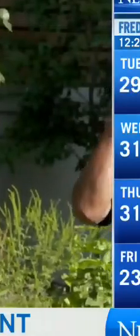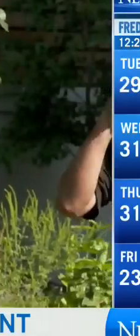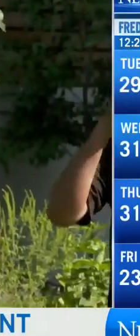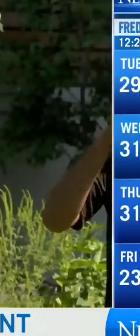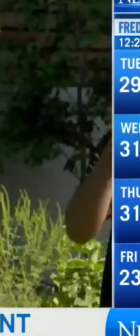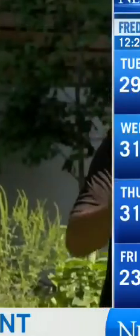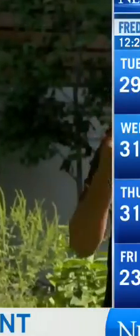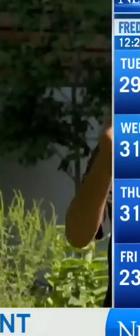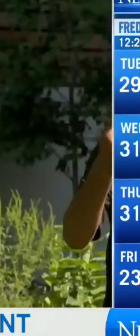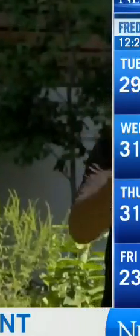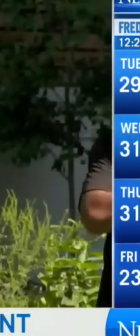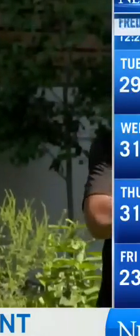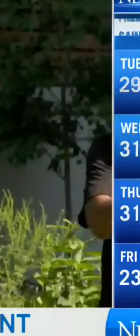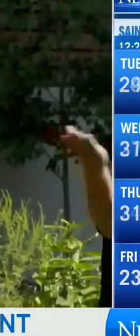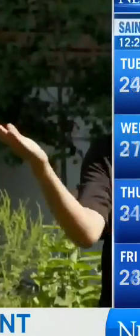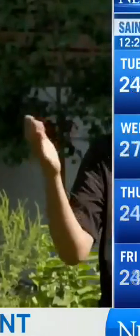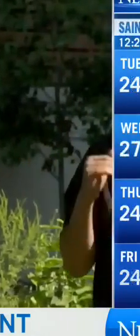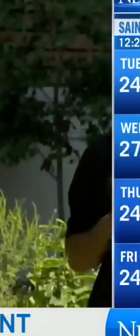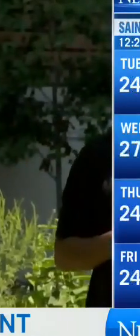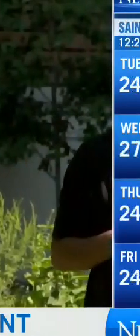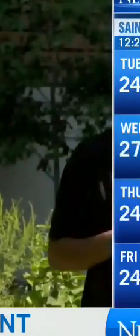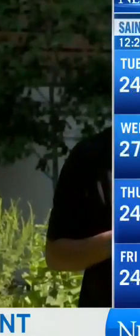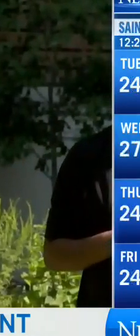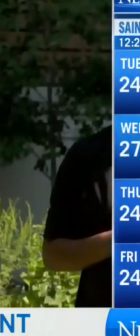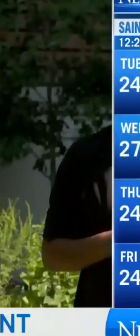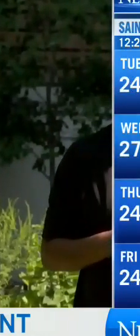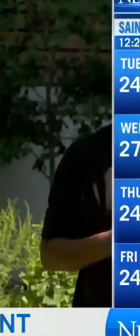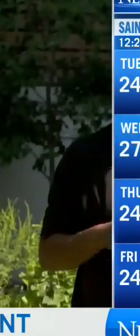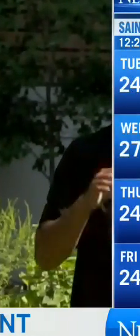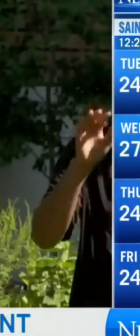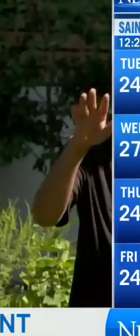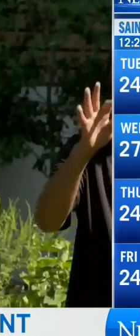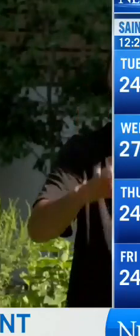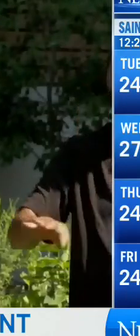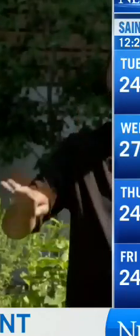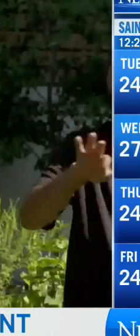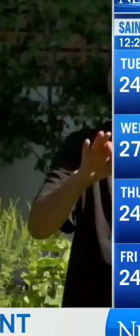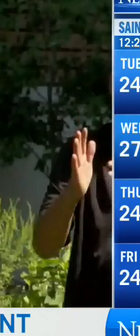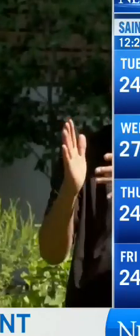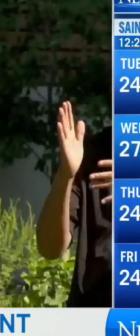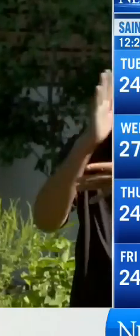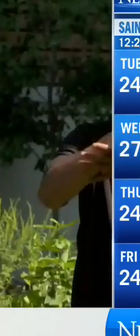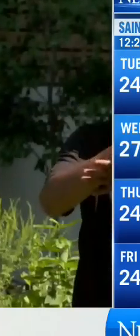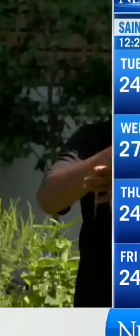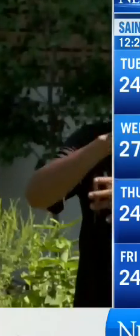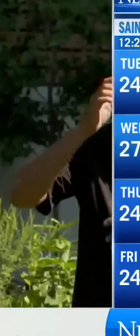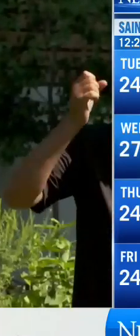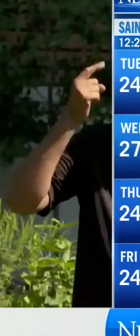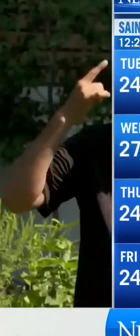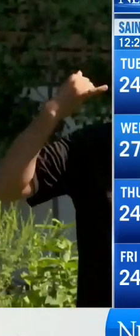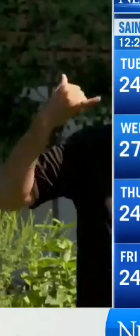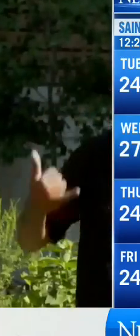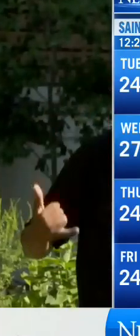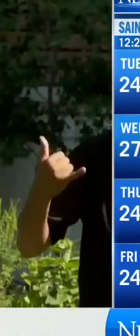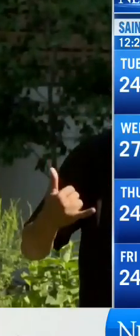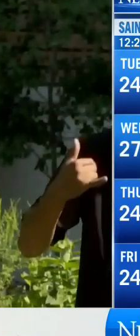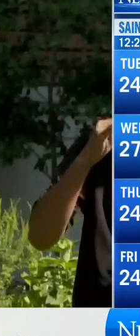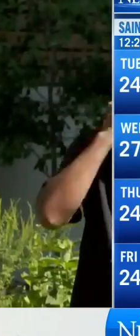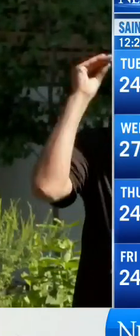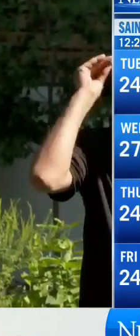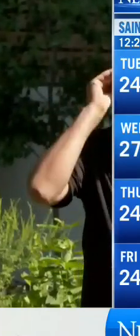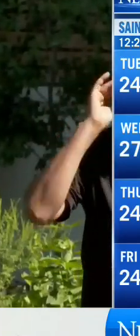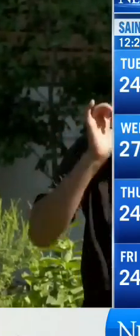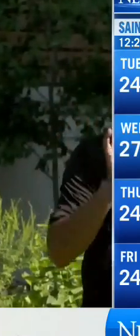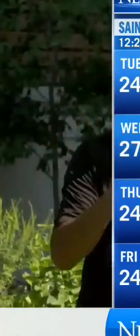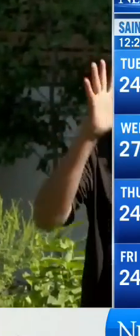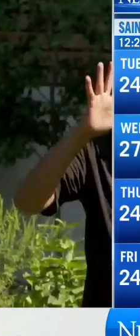Because first and foremost, we need to recognize that there is an affordable housing crisis in Canada.